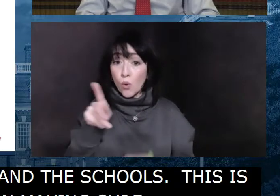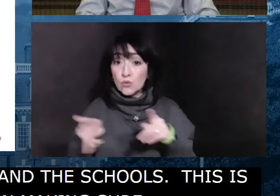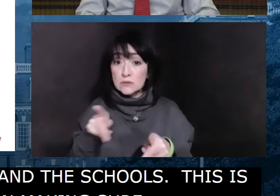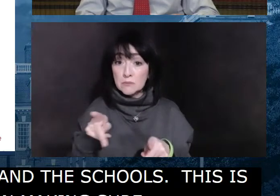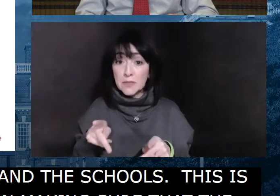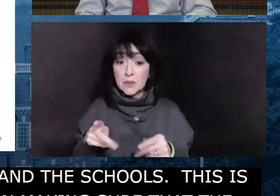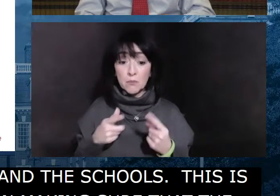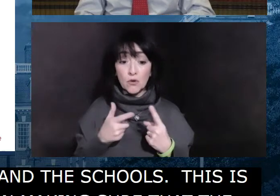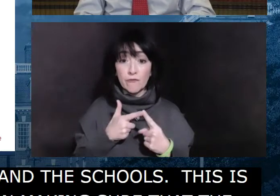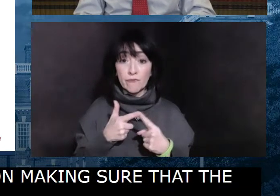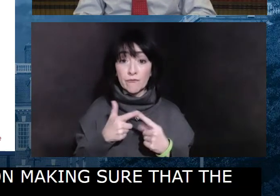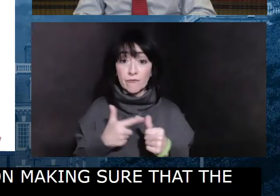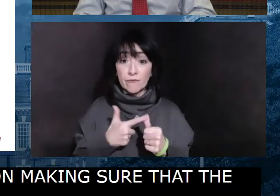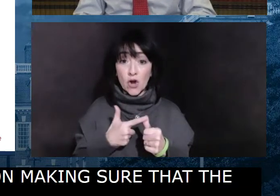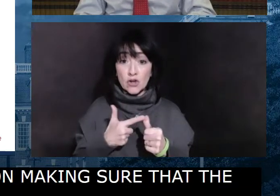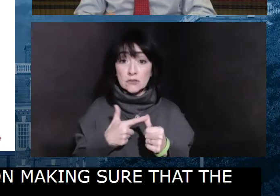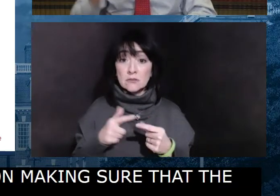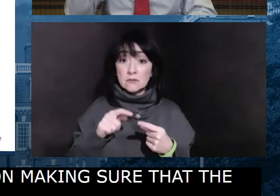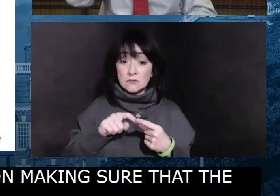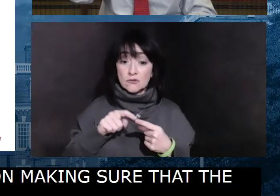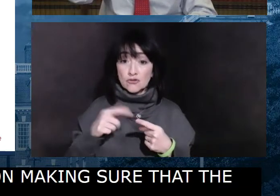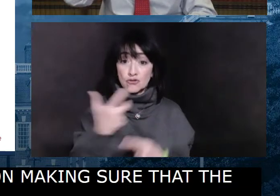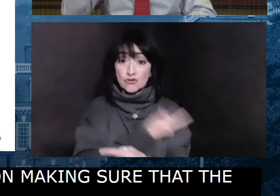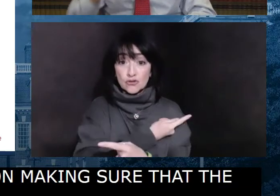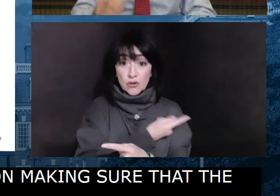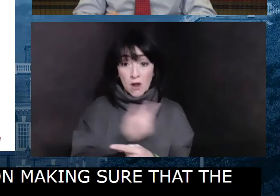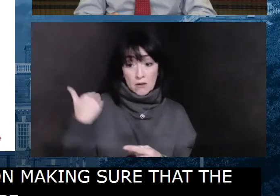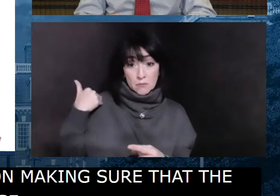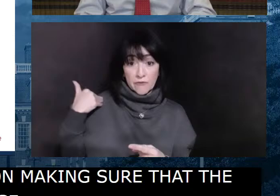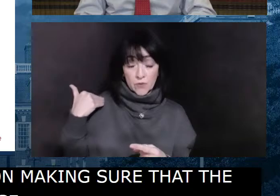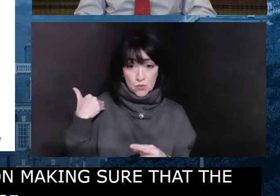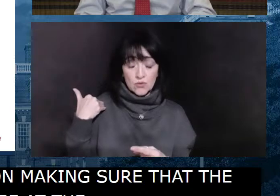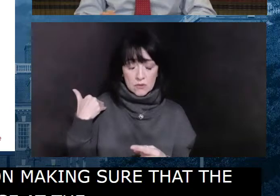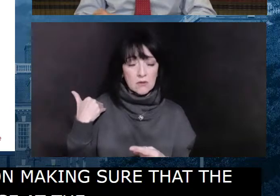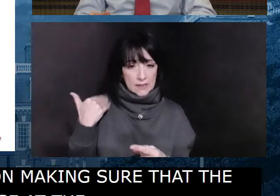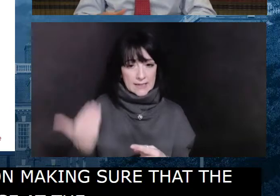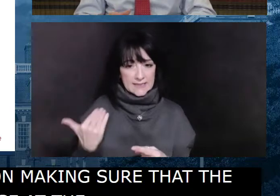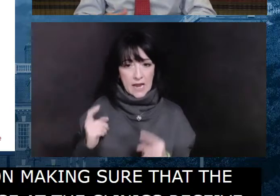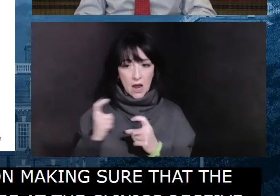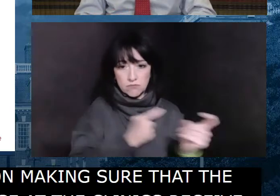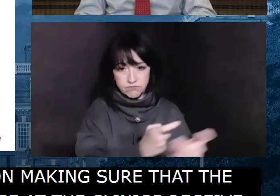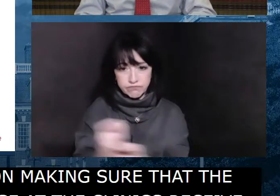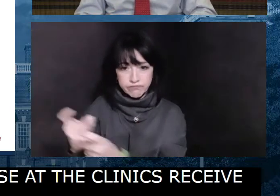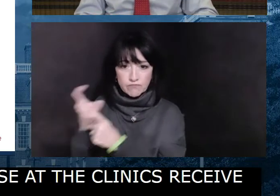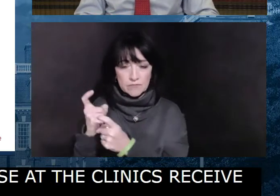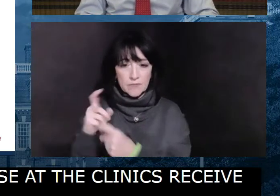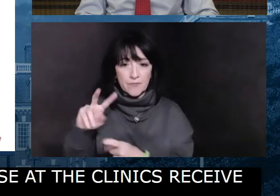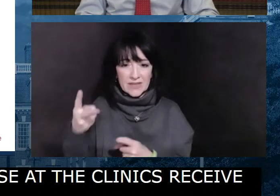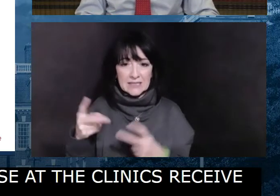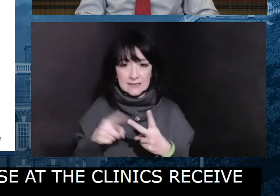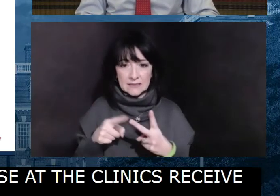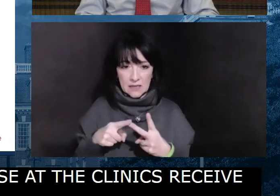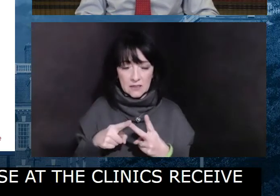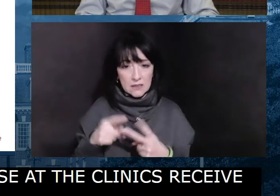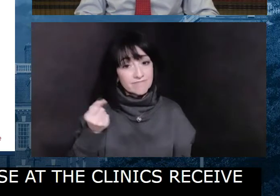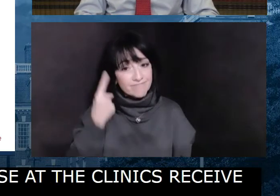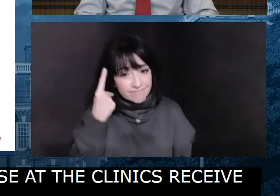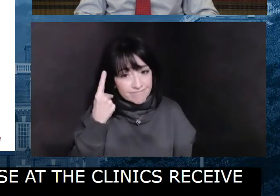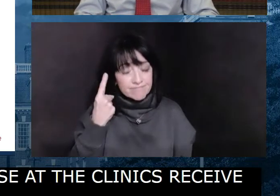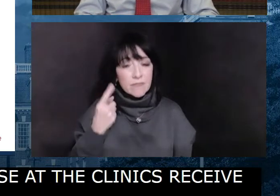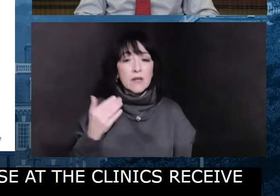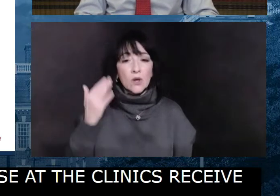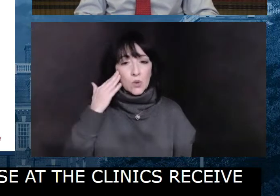here at Dover International Speedway. We understand that that requires some folks to travel, but it's a way to